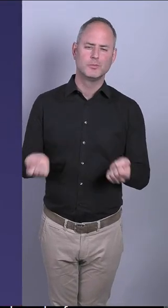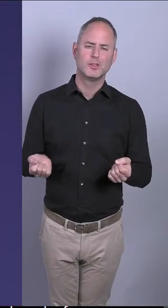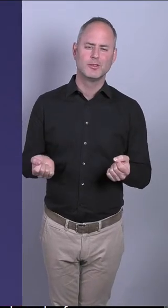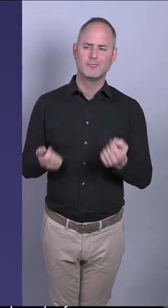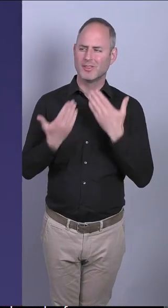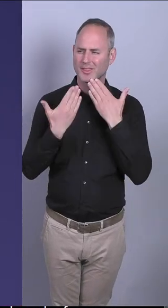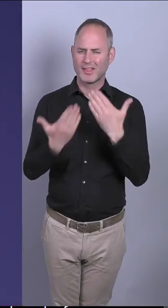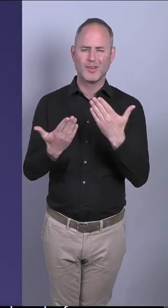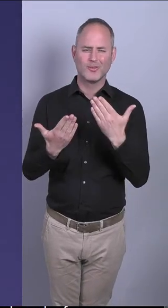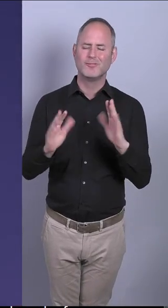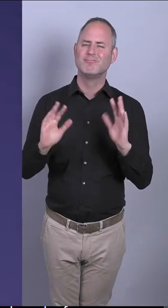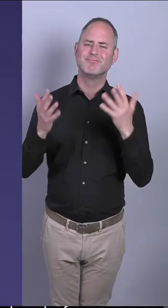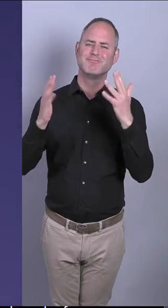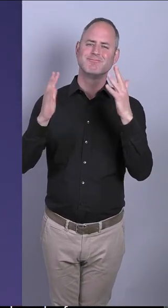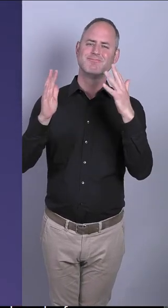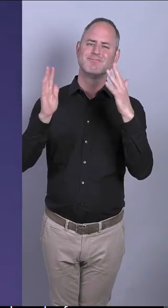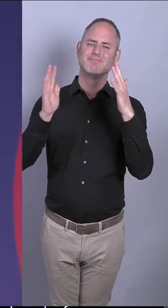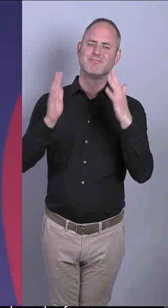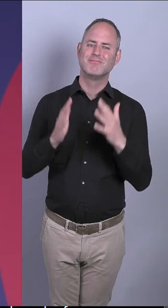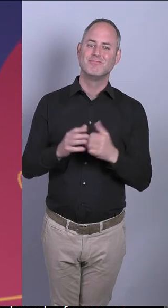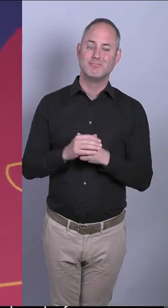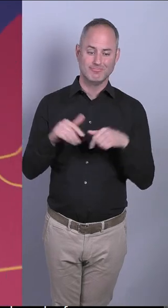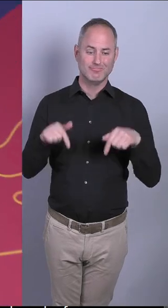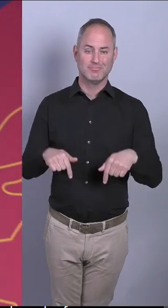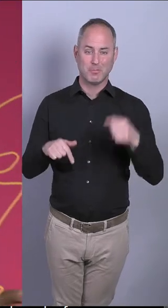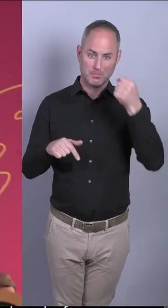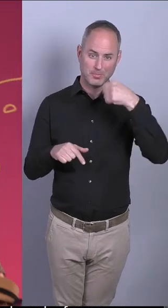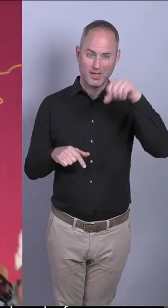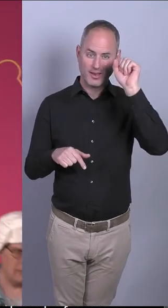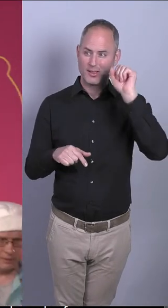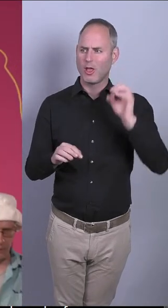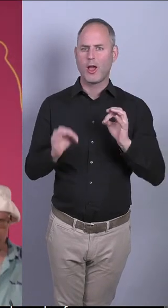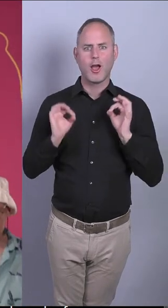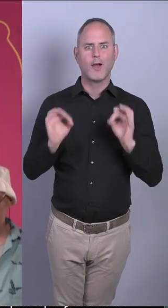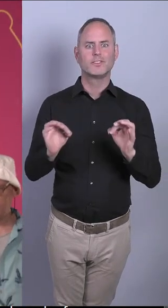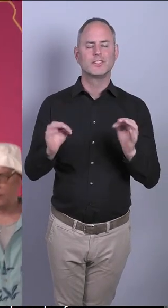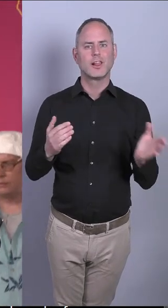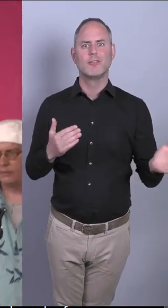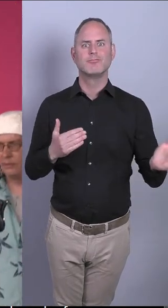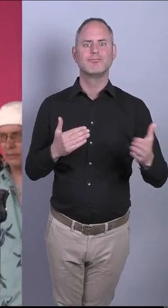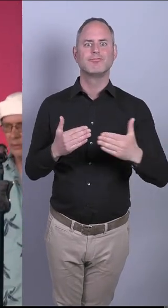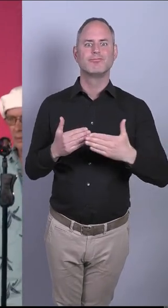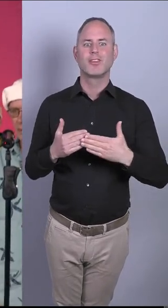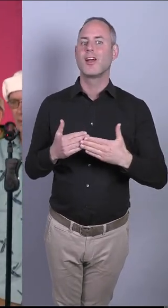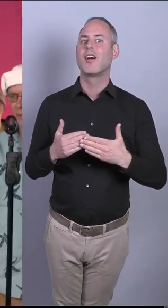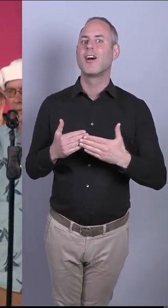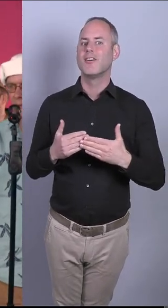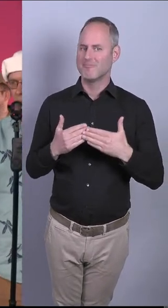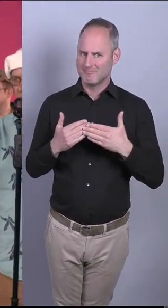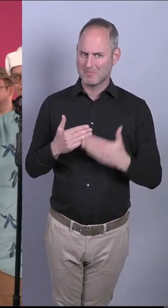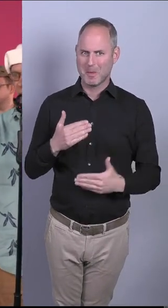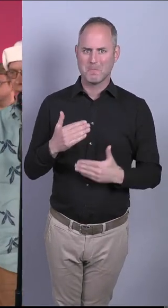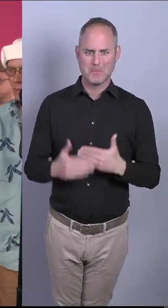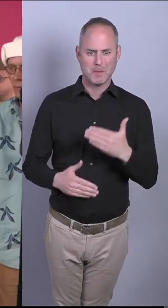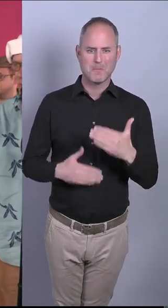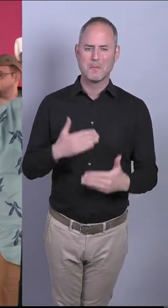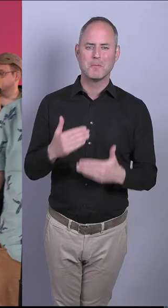today. The official part here at our studio in Berlin is almost over.